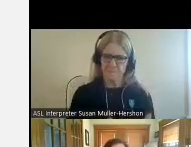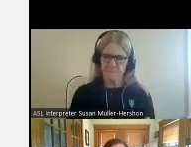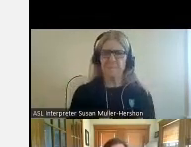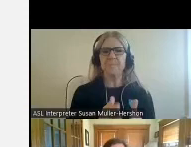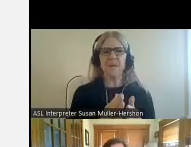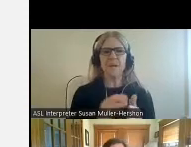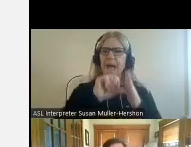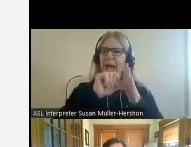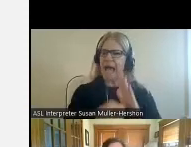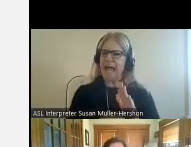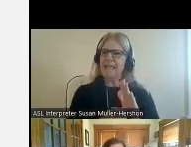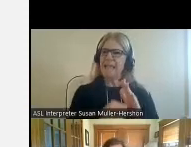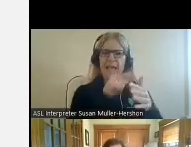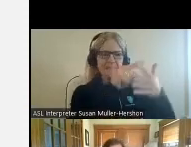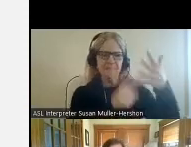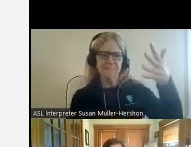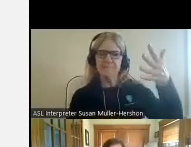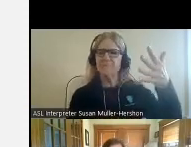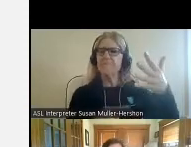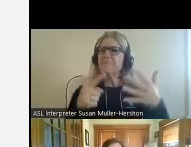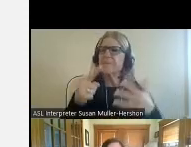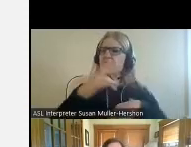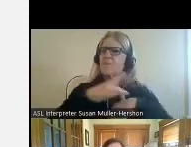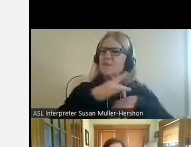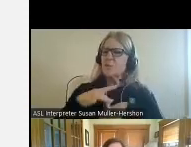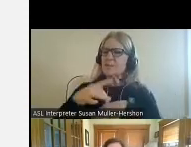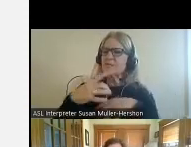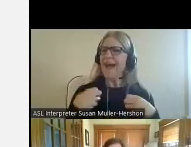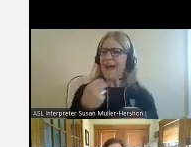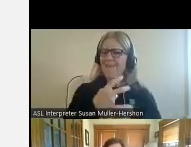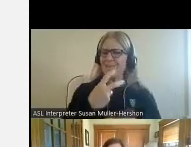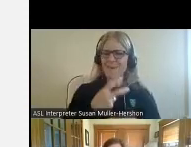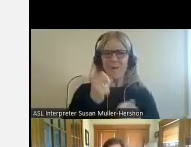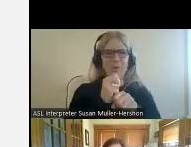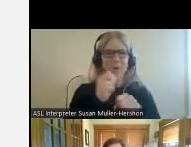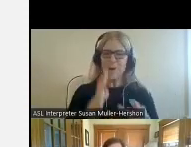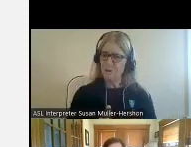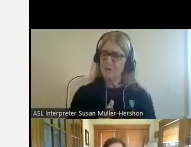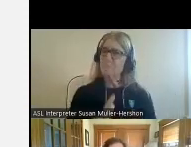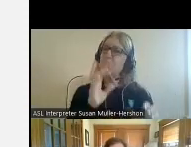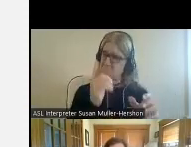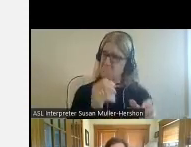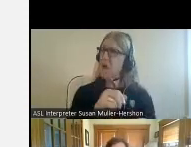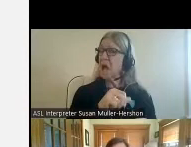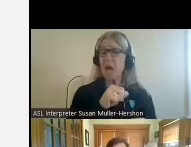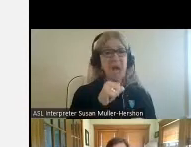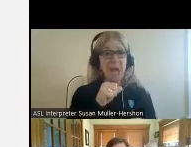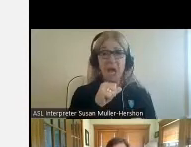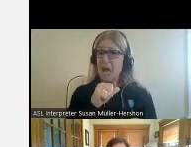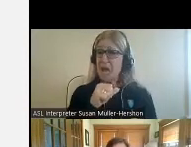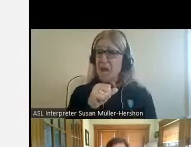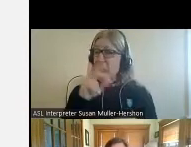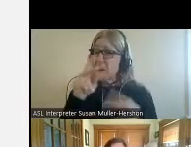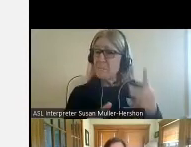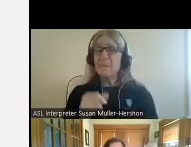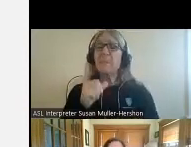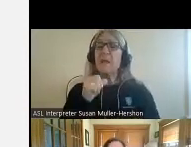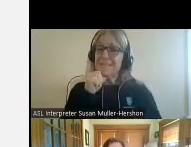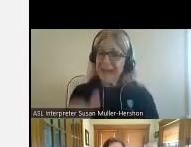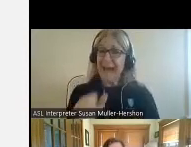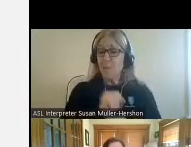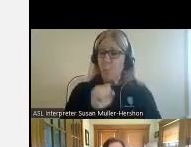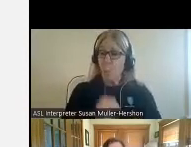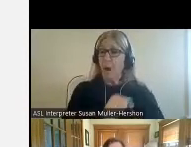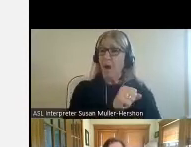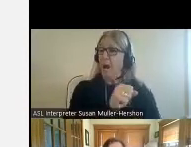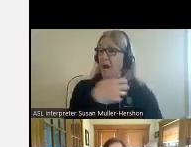of resources for healthcare workers, some of which are also helpful for people that are not healthcare workers and available to them. So Owen